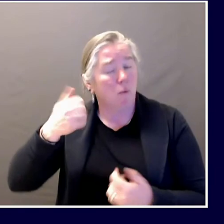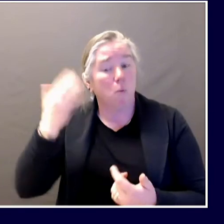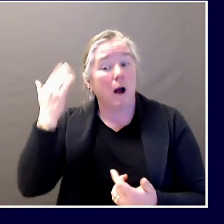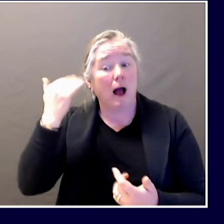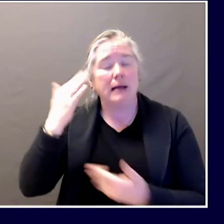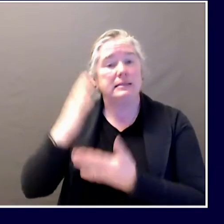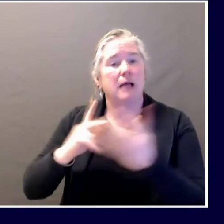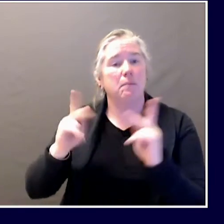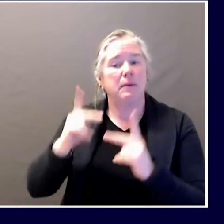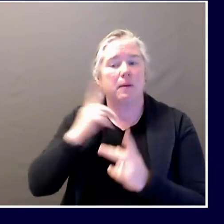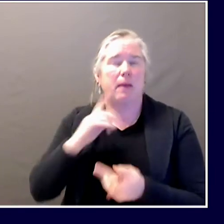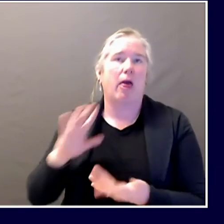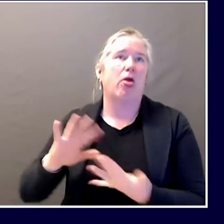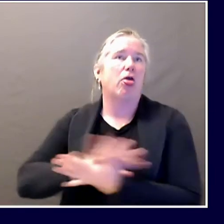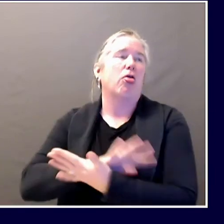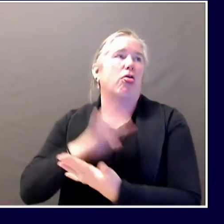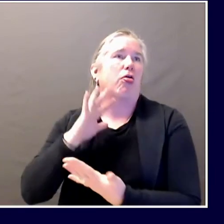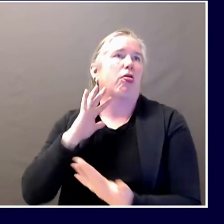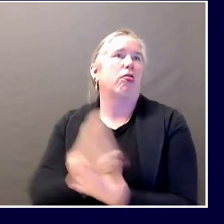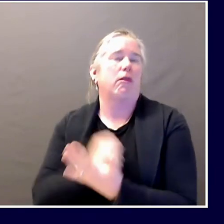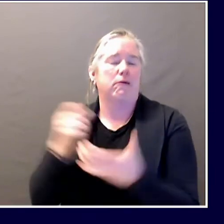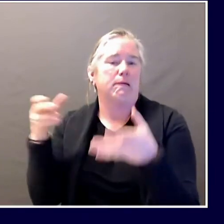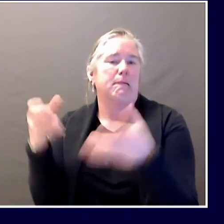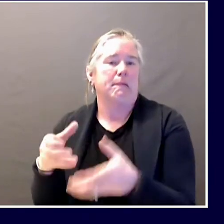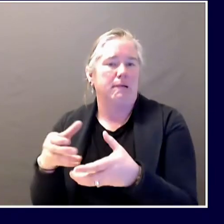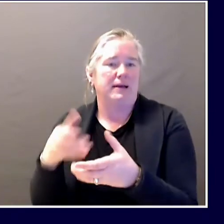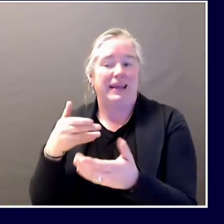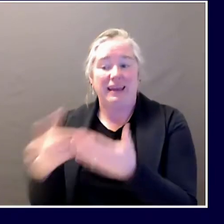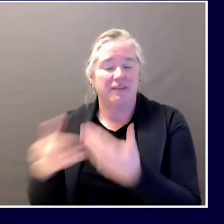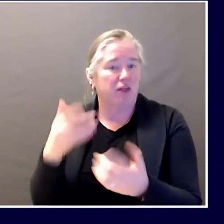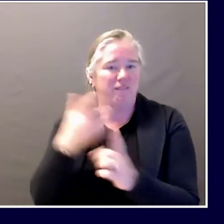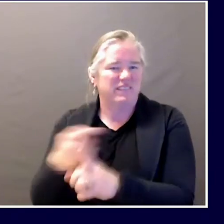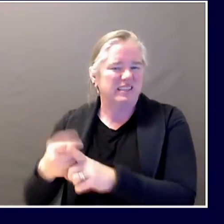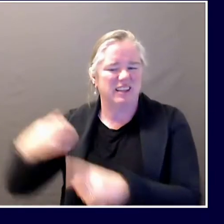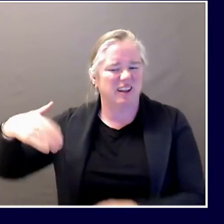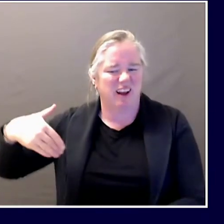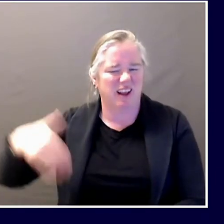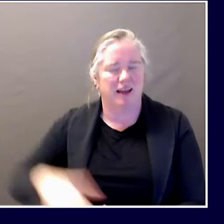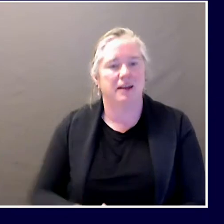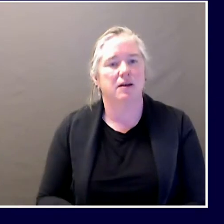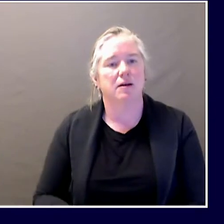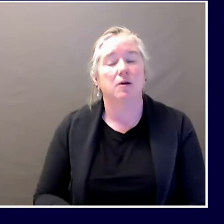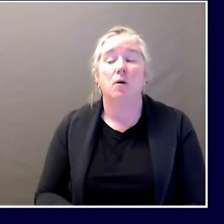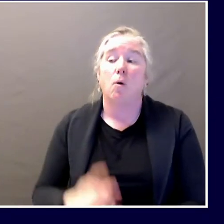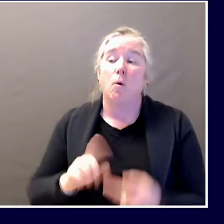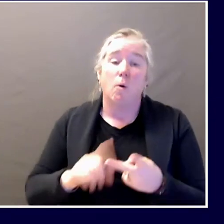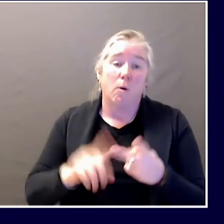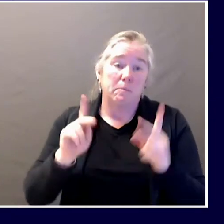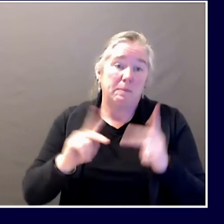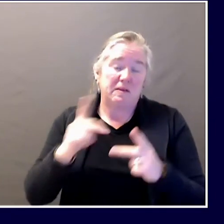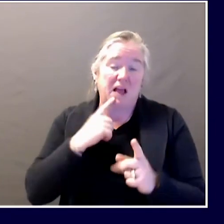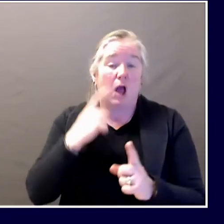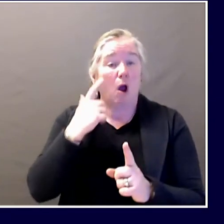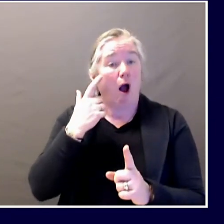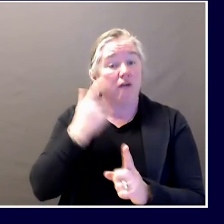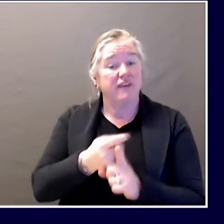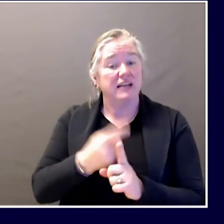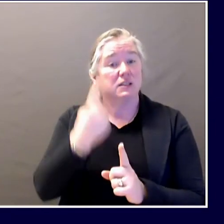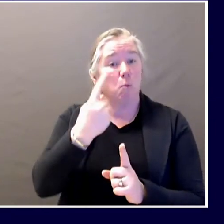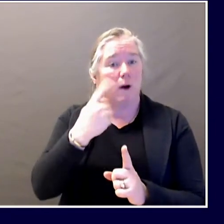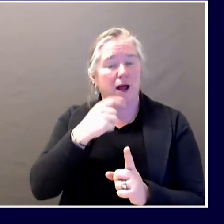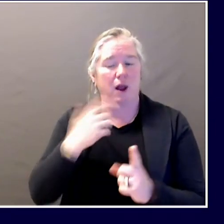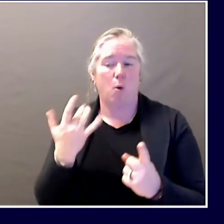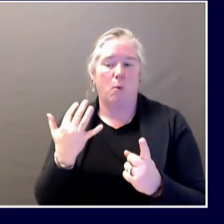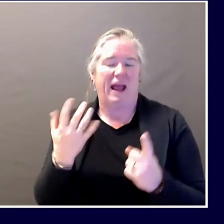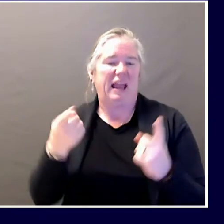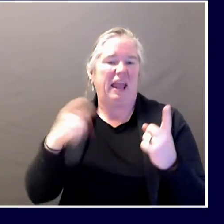gather, even if they're not fully vaccinated, or maybe they say, oh, well, I had one, so I'm good now. Are you worried we could see an uptick in the